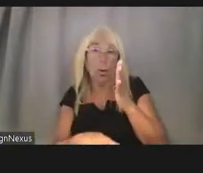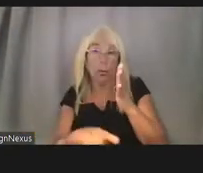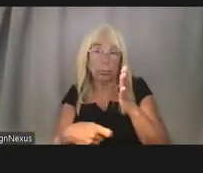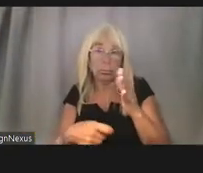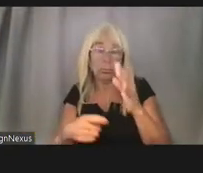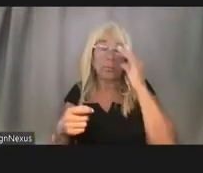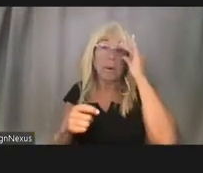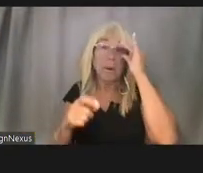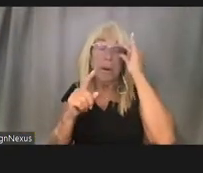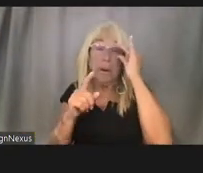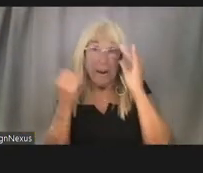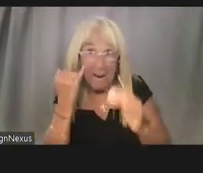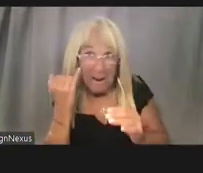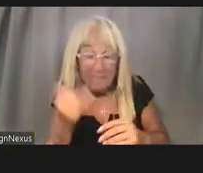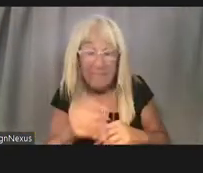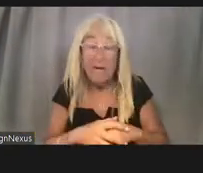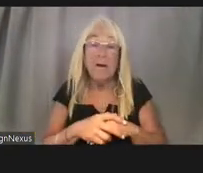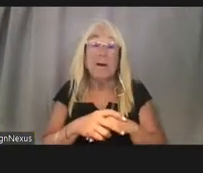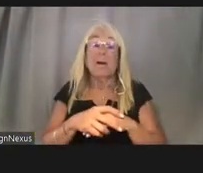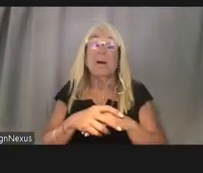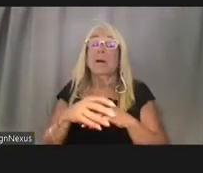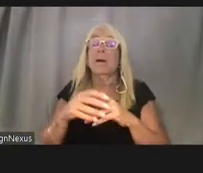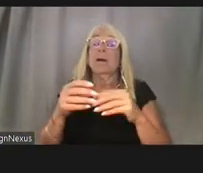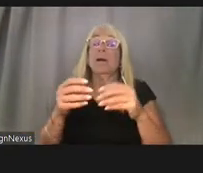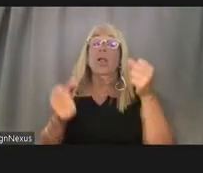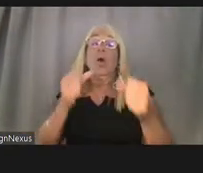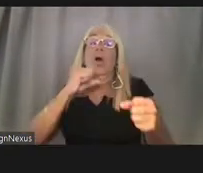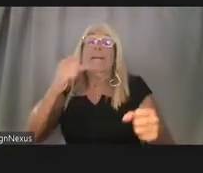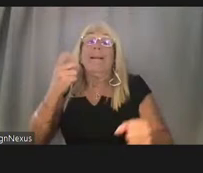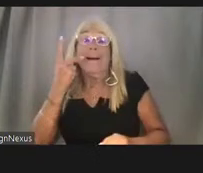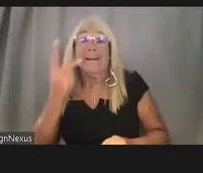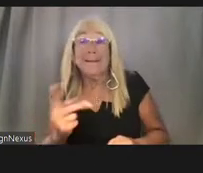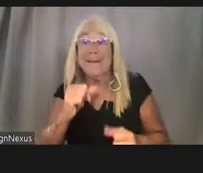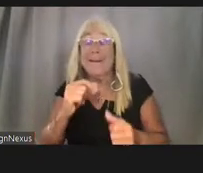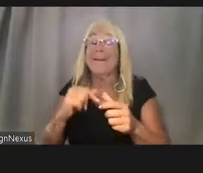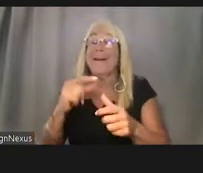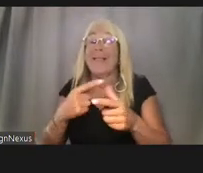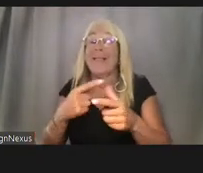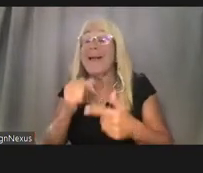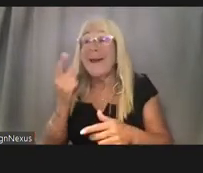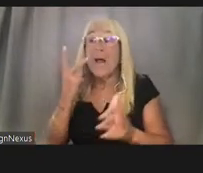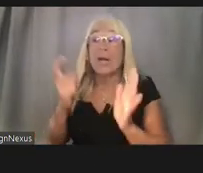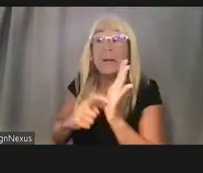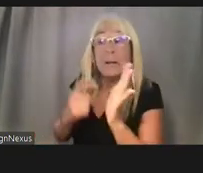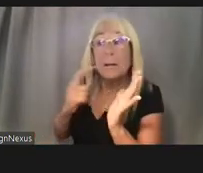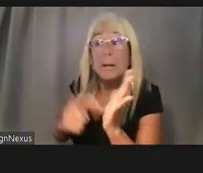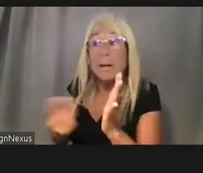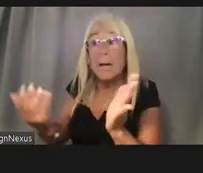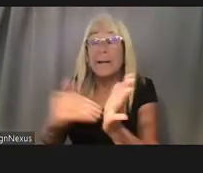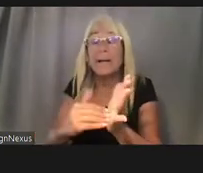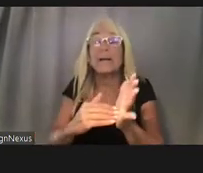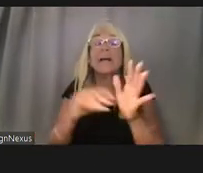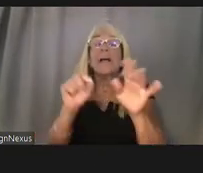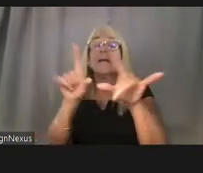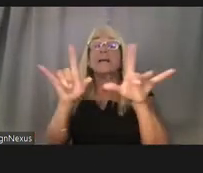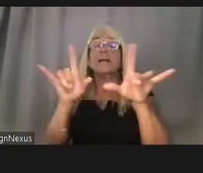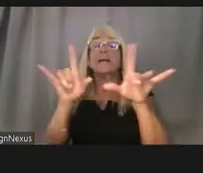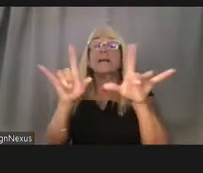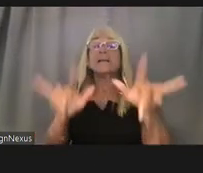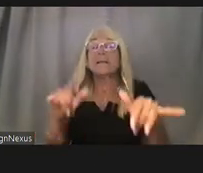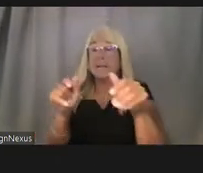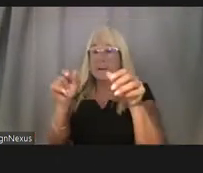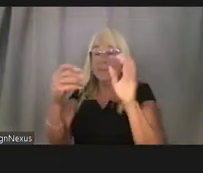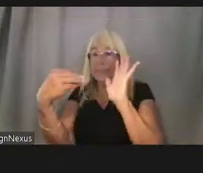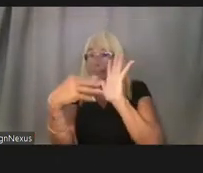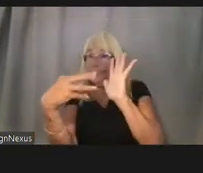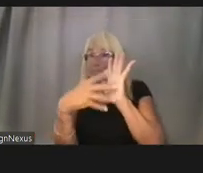if however the vehicle is not seen and then not seen again at some point the system will determine that they must have entered the